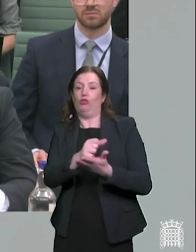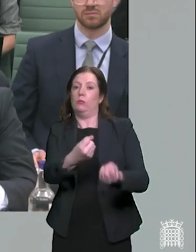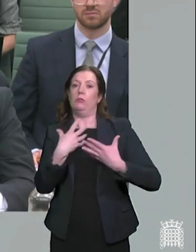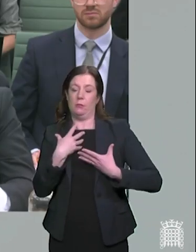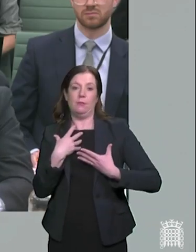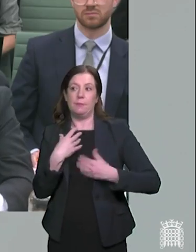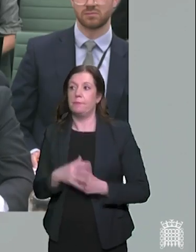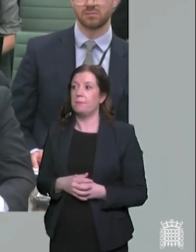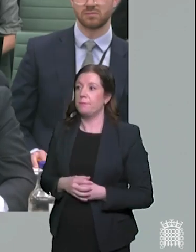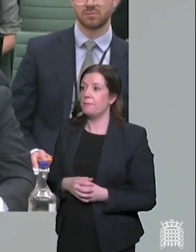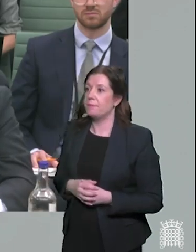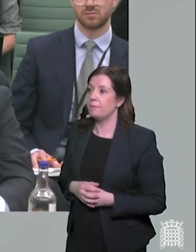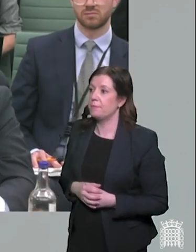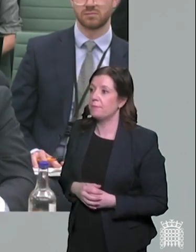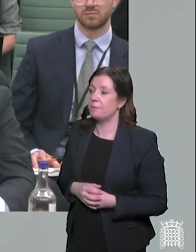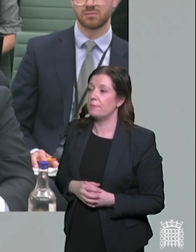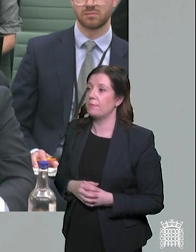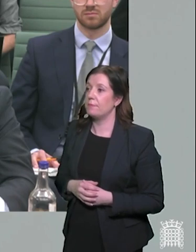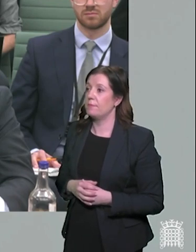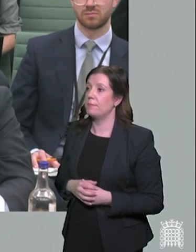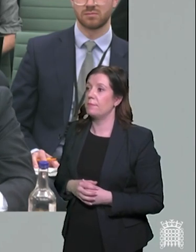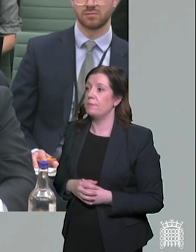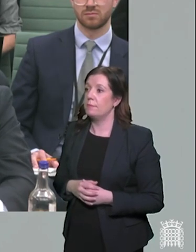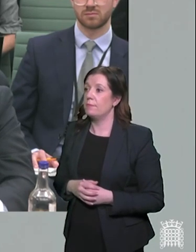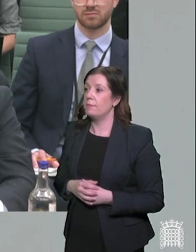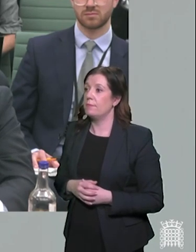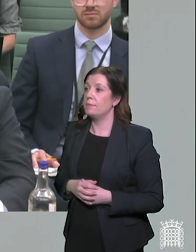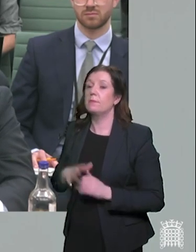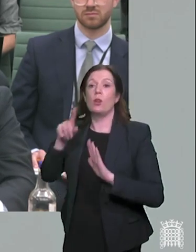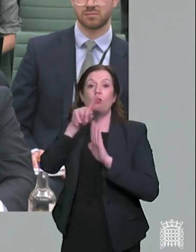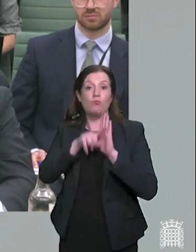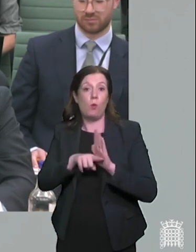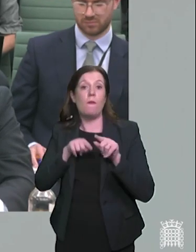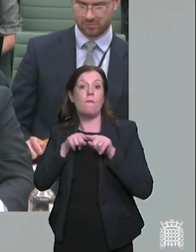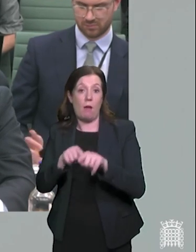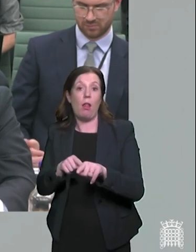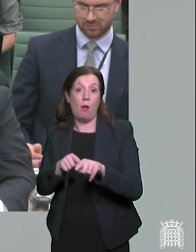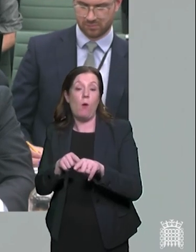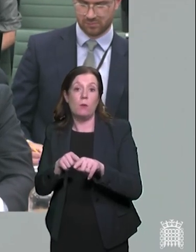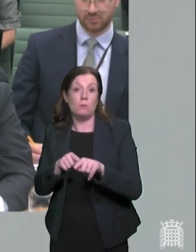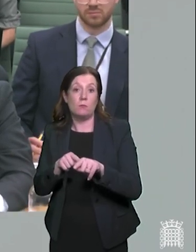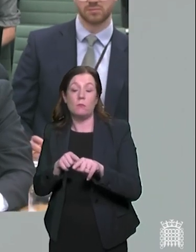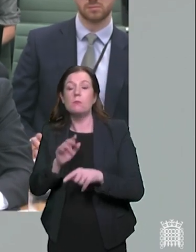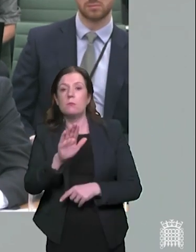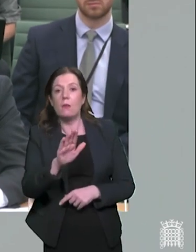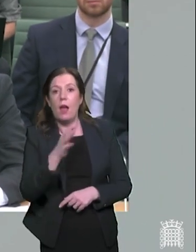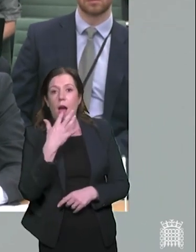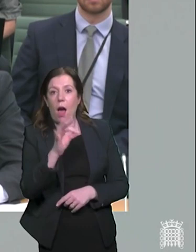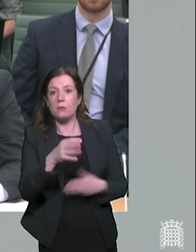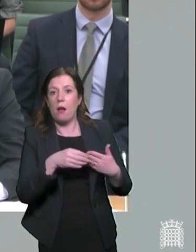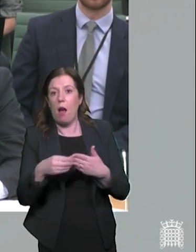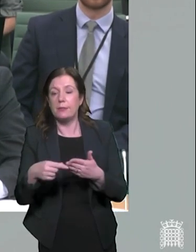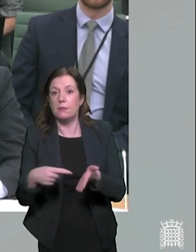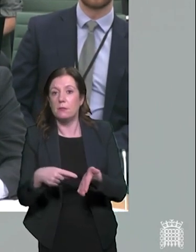So what I want to say is, first of all, that the rules were followed, and that's for my period